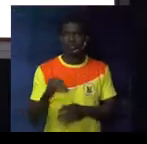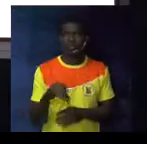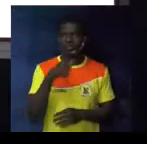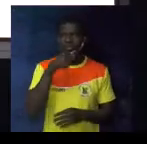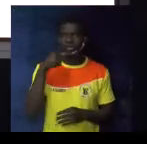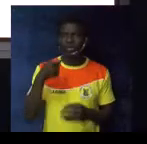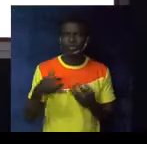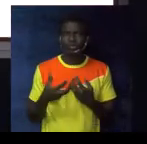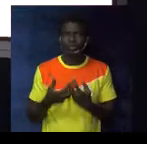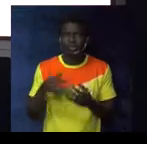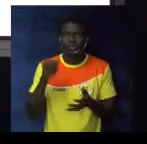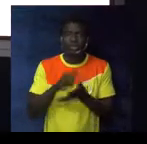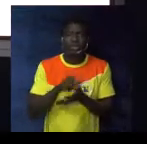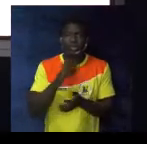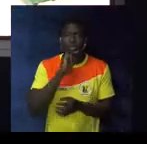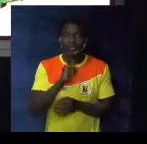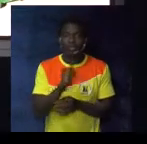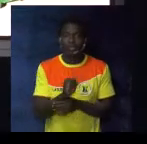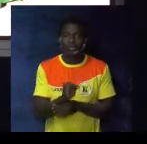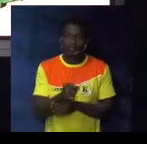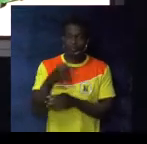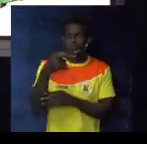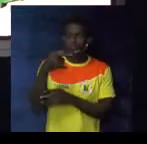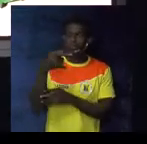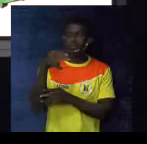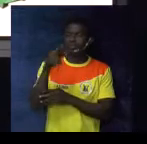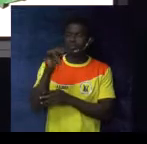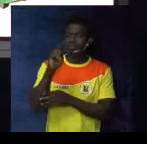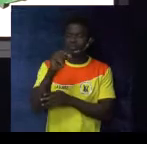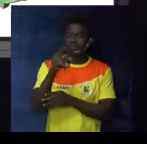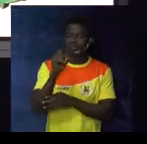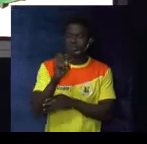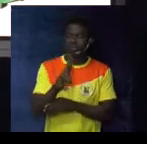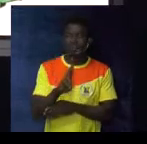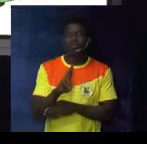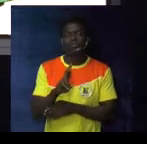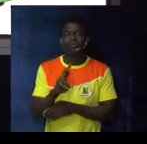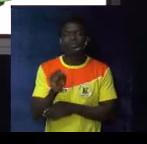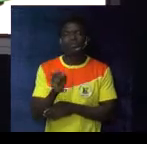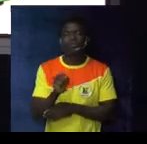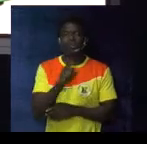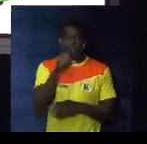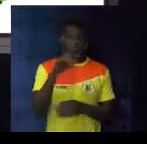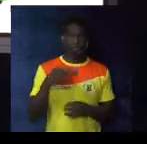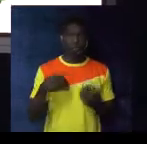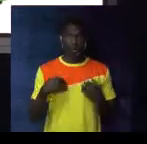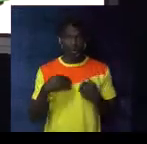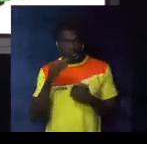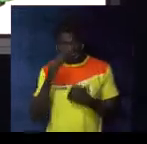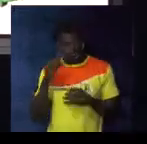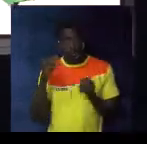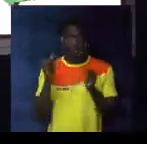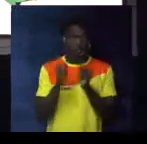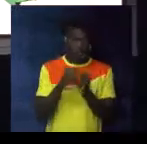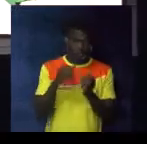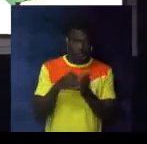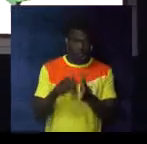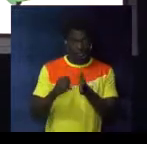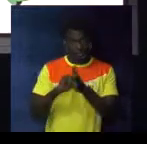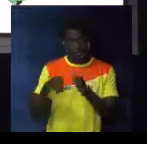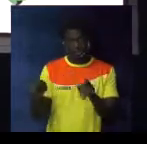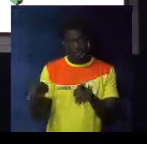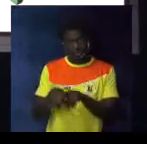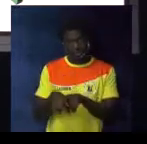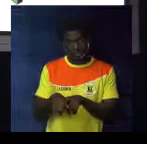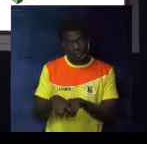the next example of agricultural machine, and that is grinders. Grinders, I think you are very familiar with these. You